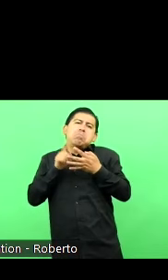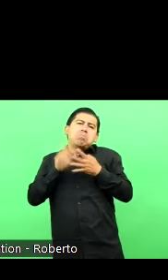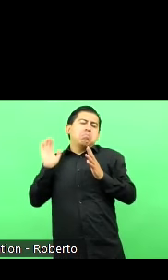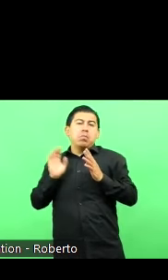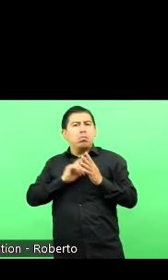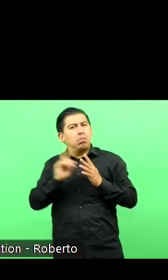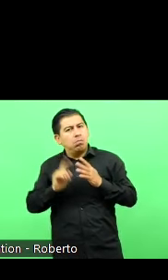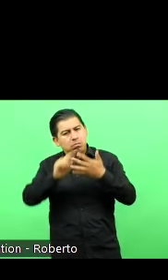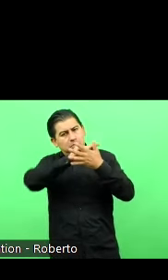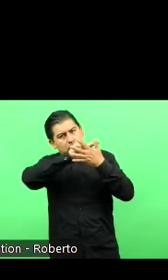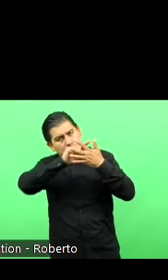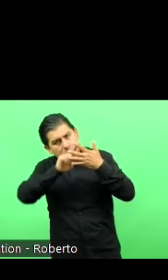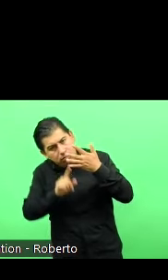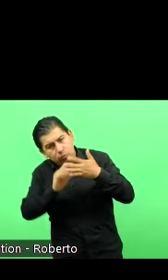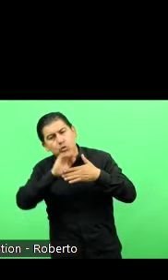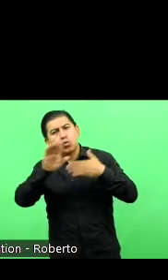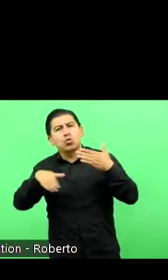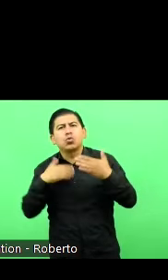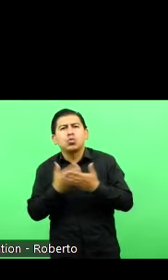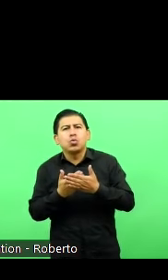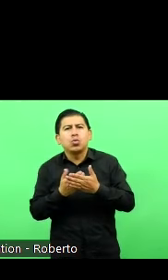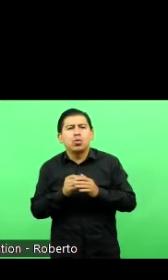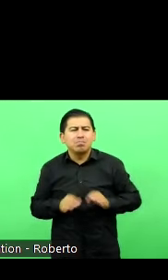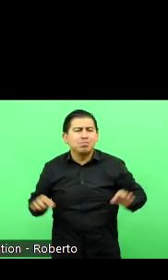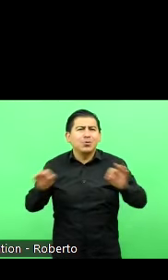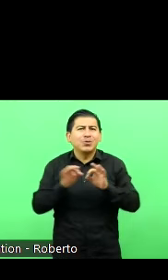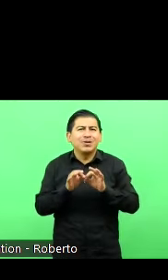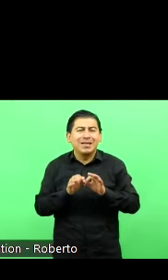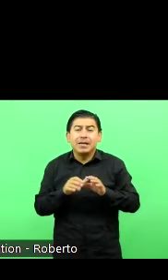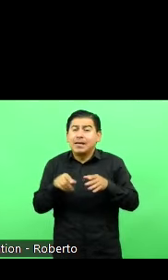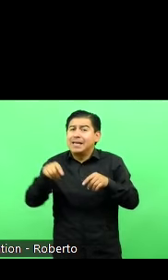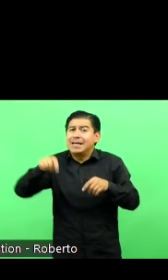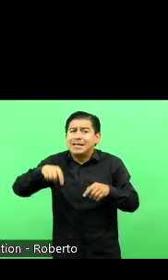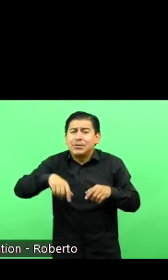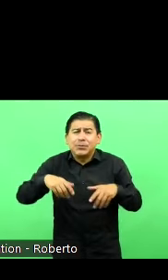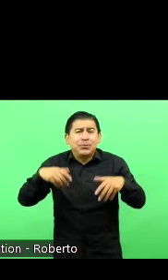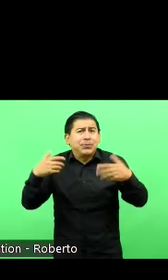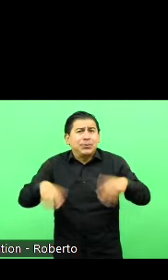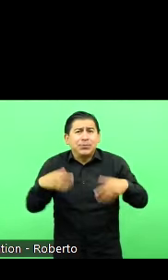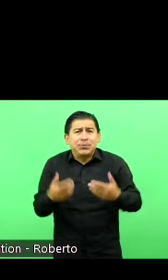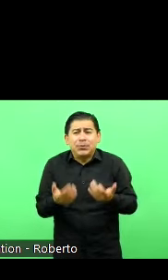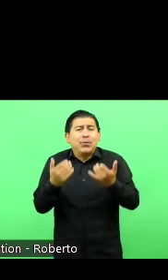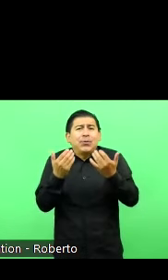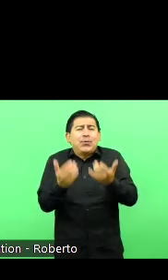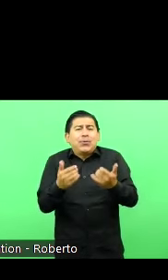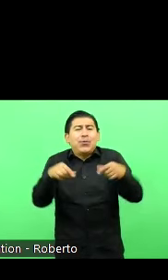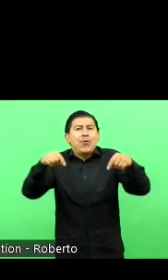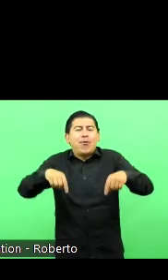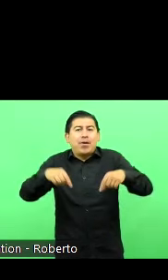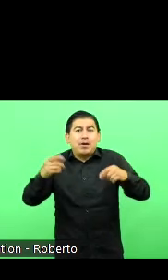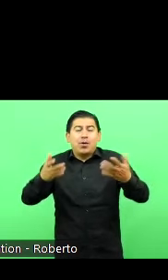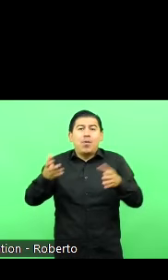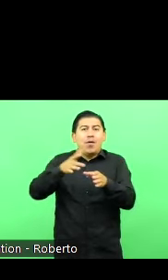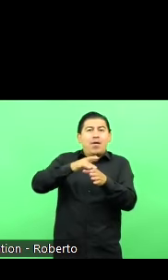This need is most apparent in the context of addressing health-related disaster risks in